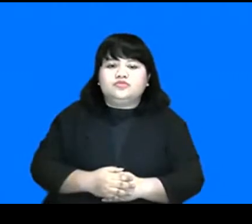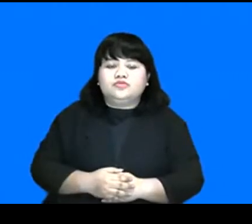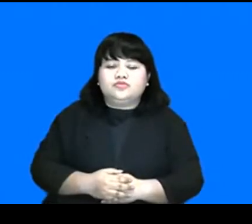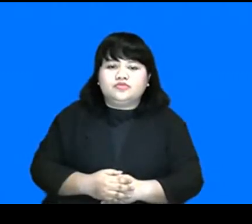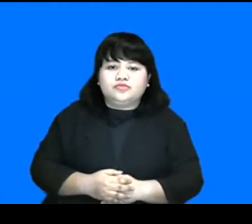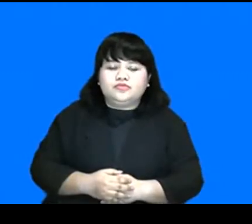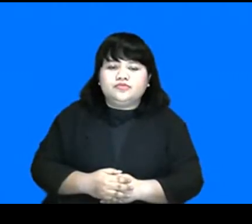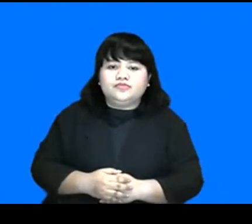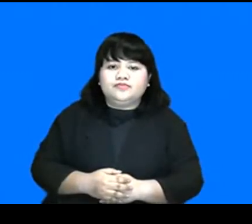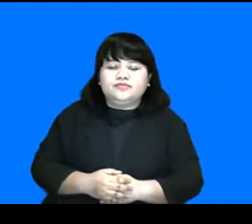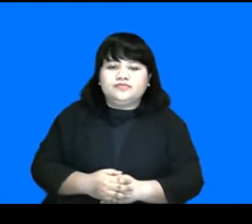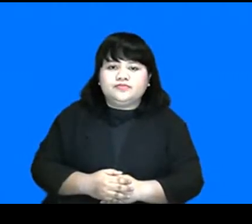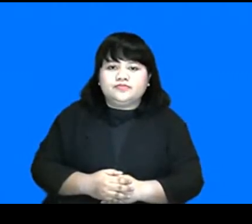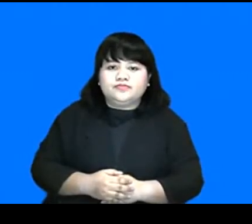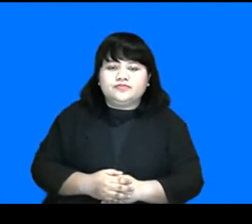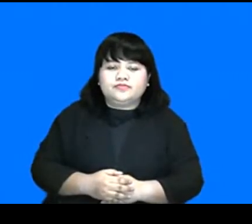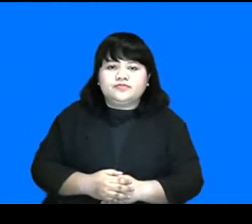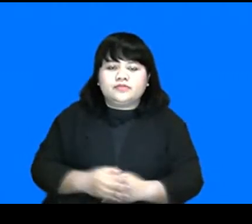Number four,